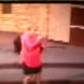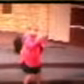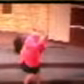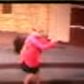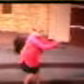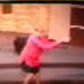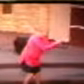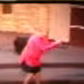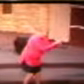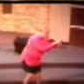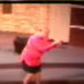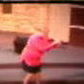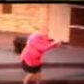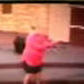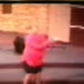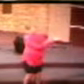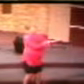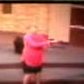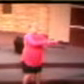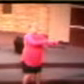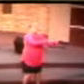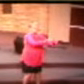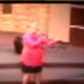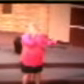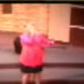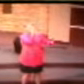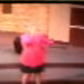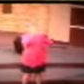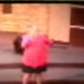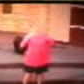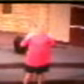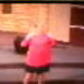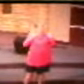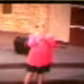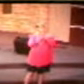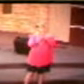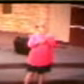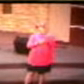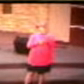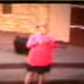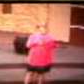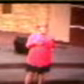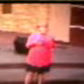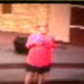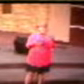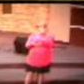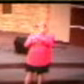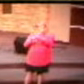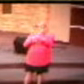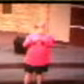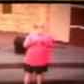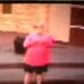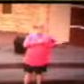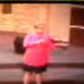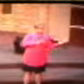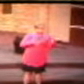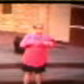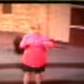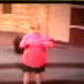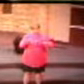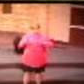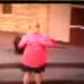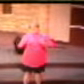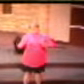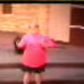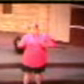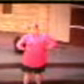And out came this beautiful young couple and their four young children. And they